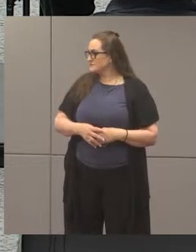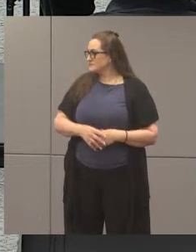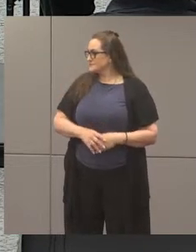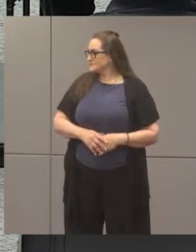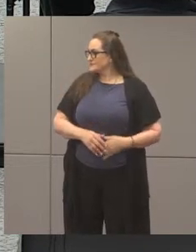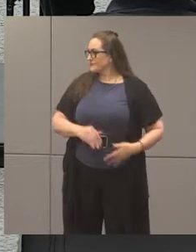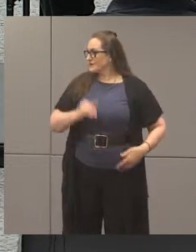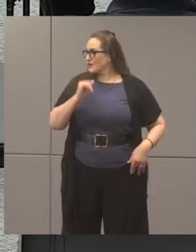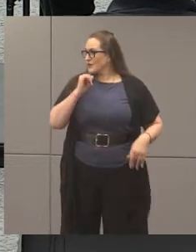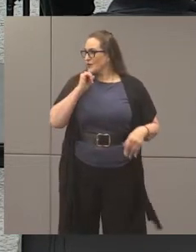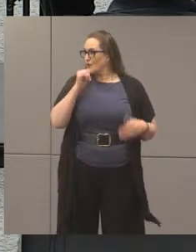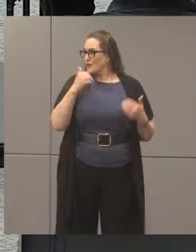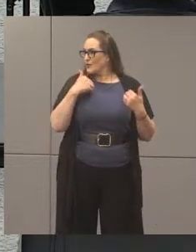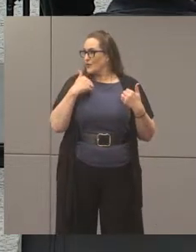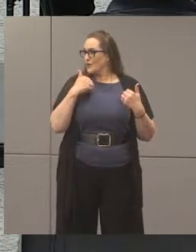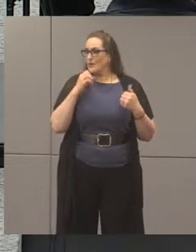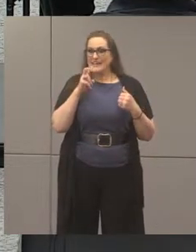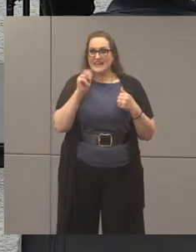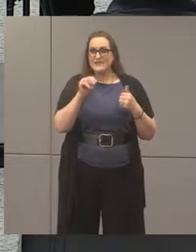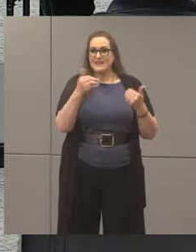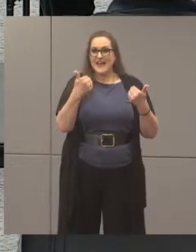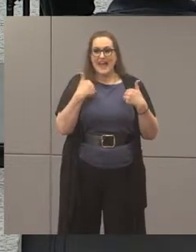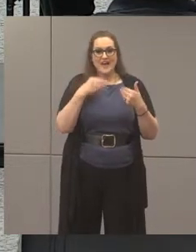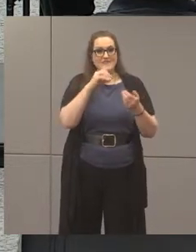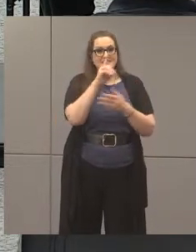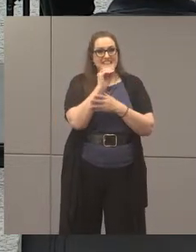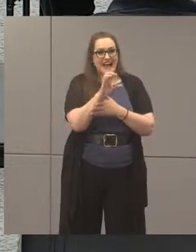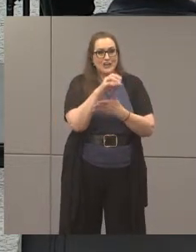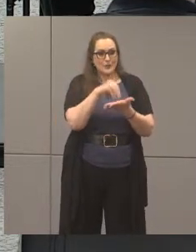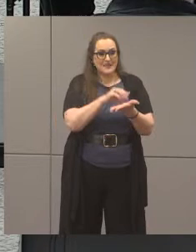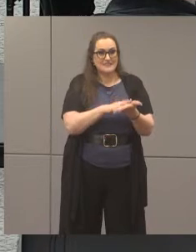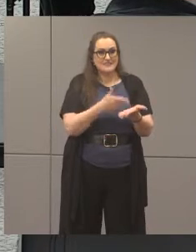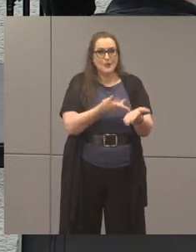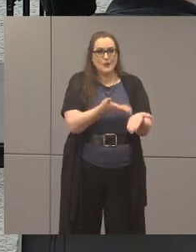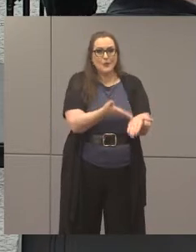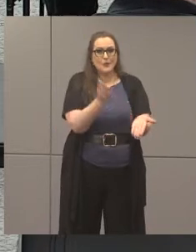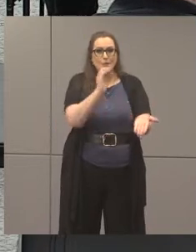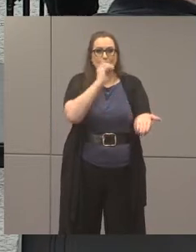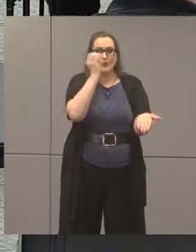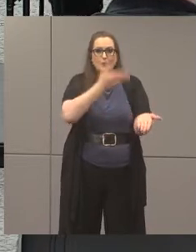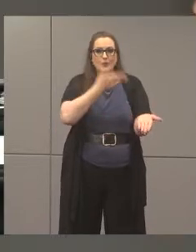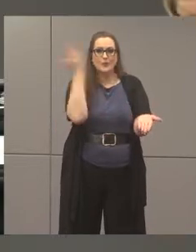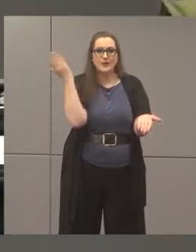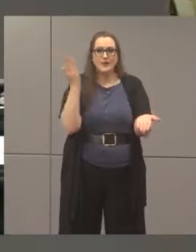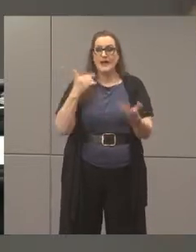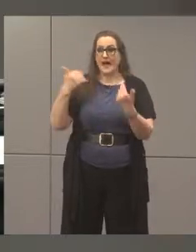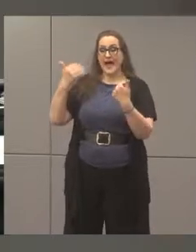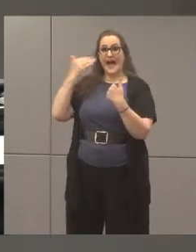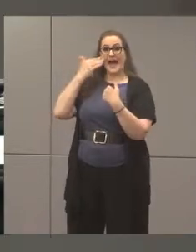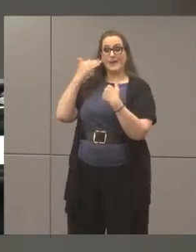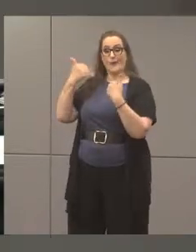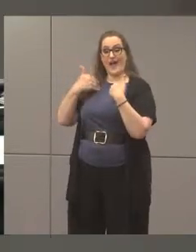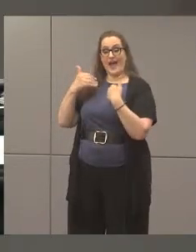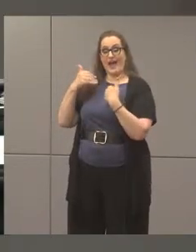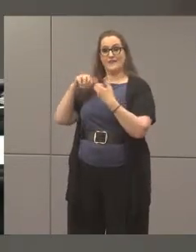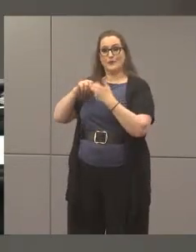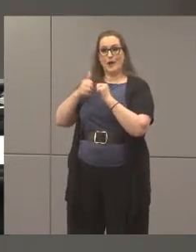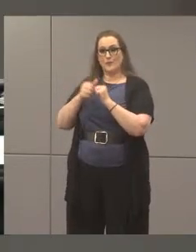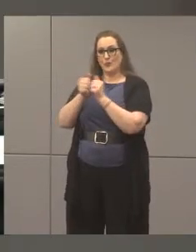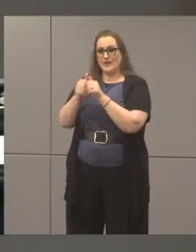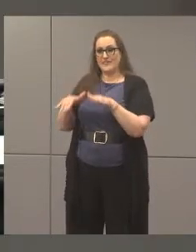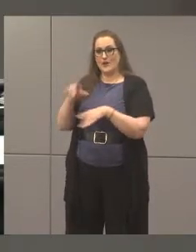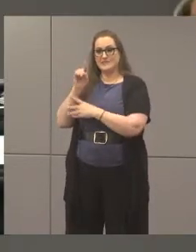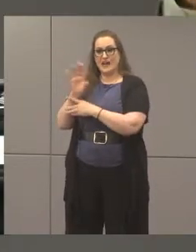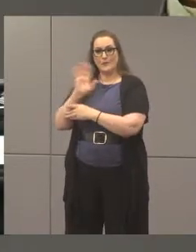we don't even We have have a week. documents. We don't even have documents. I know, that, I have a problem without documents that our attorneys looked